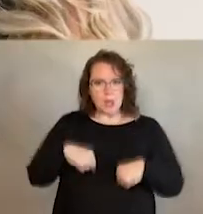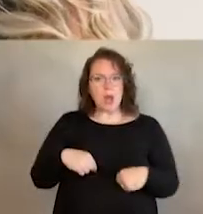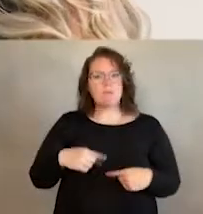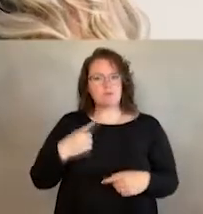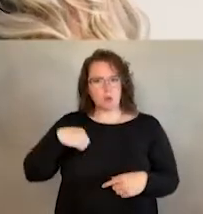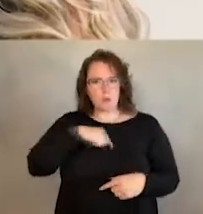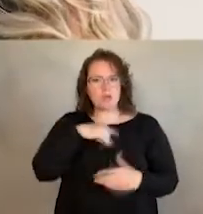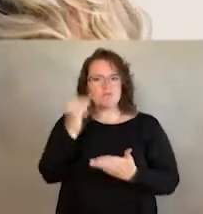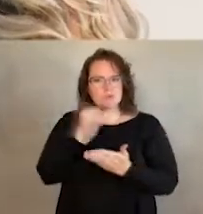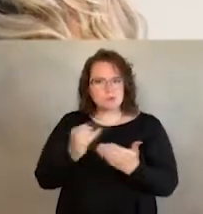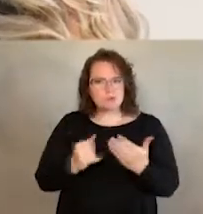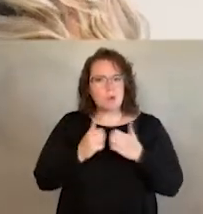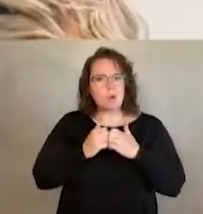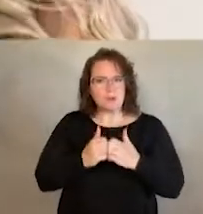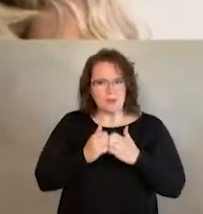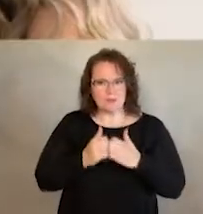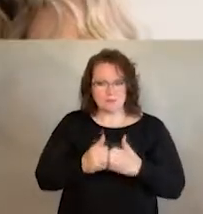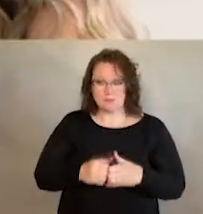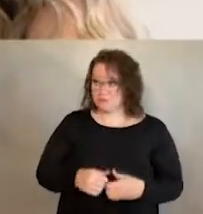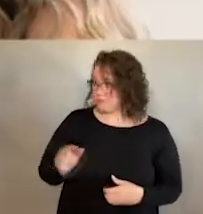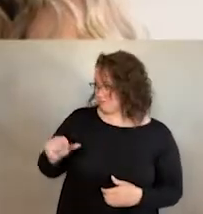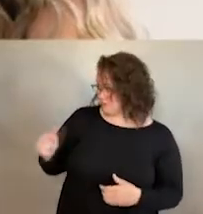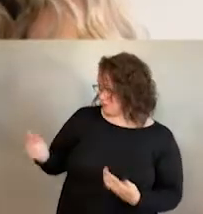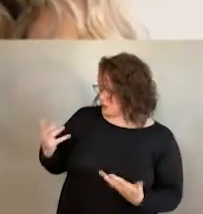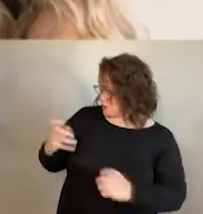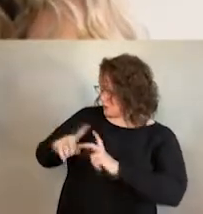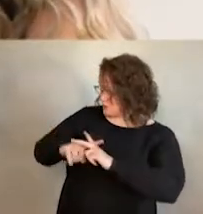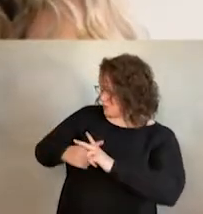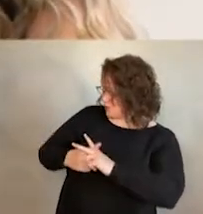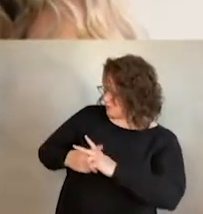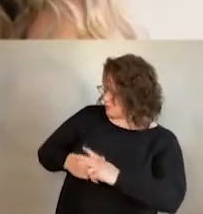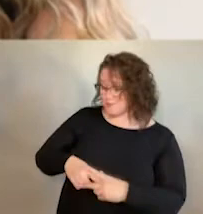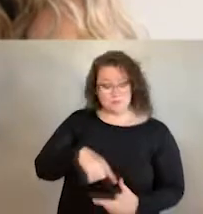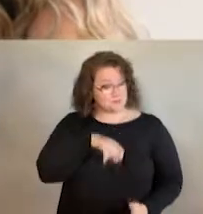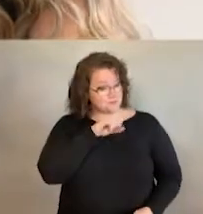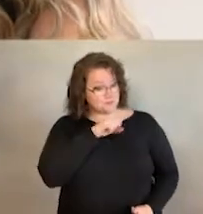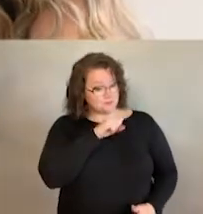a directed drawing. Do you want me to start with that?